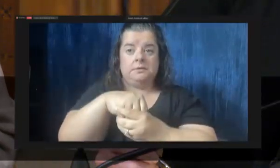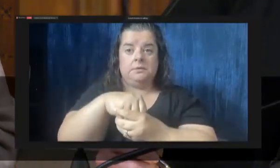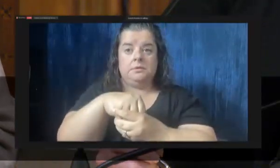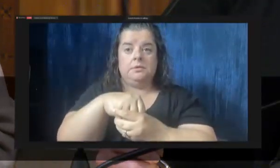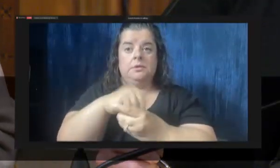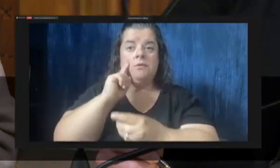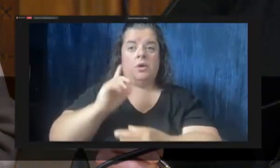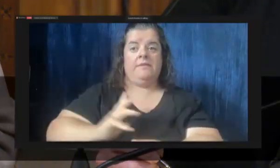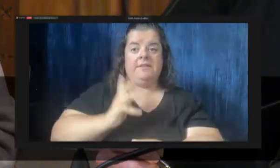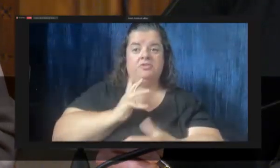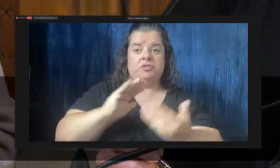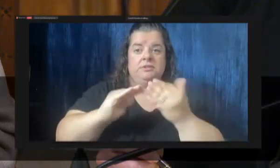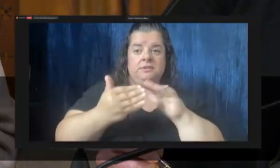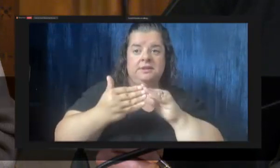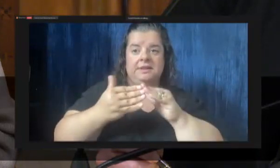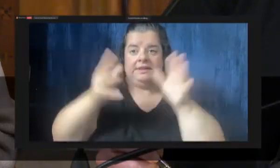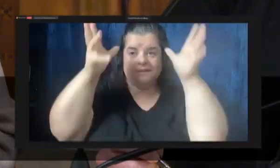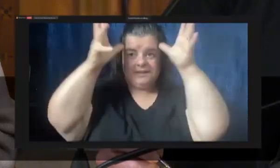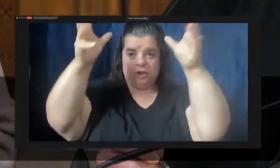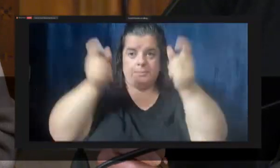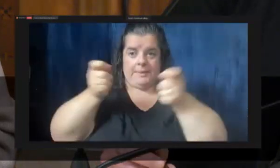city deer management program.